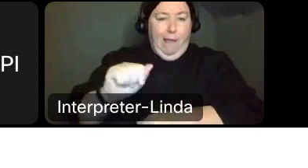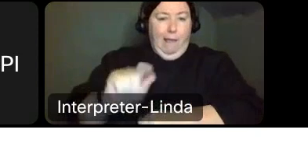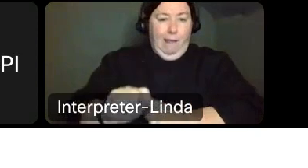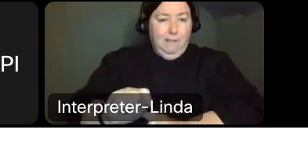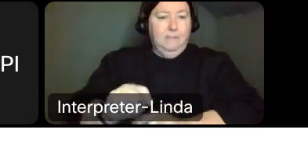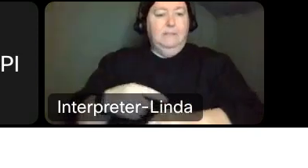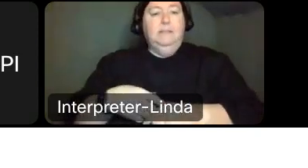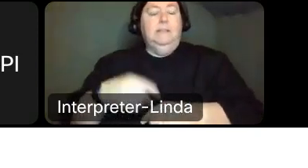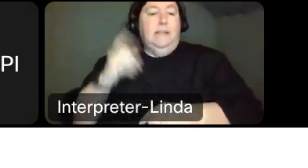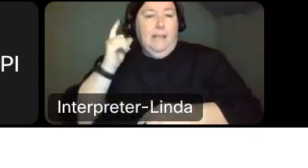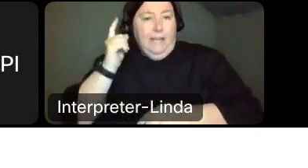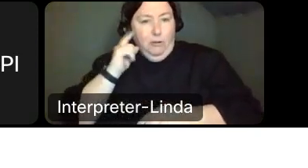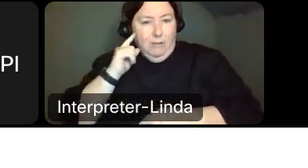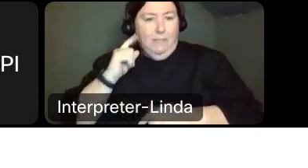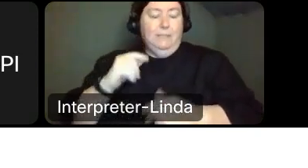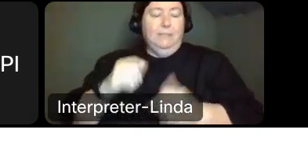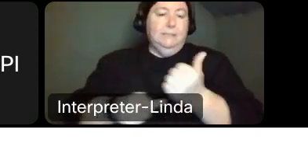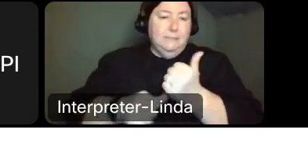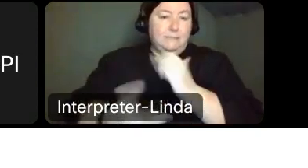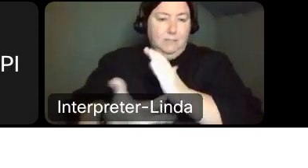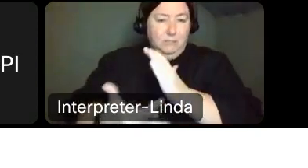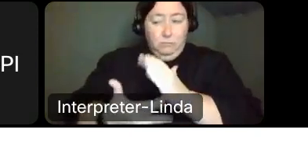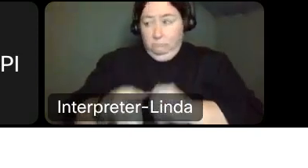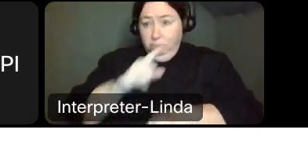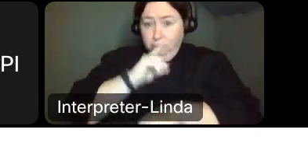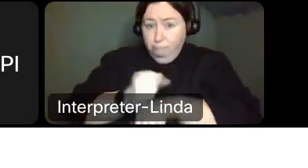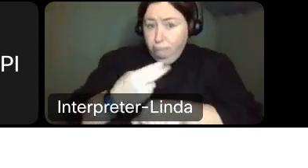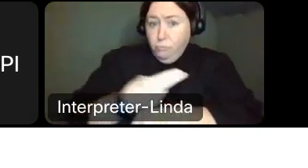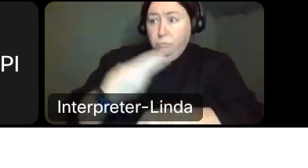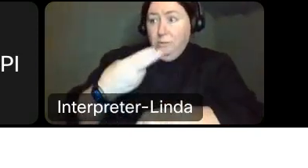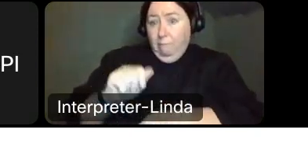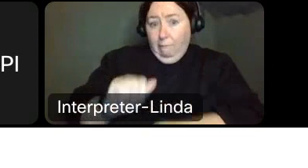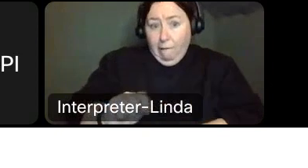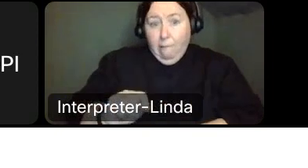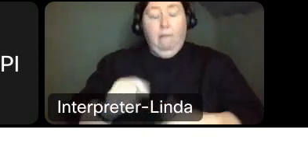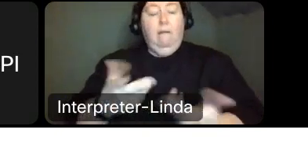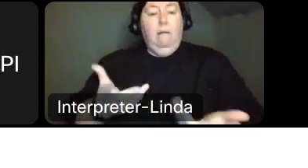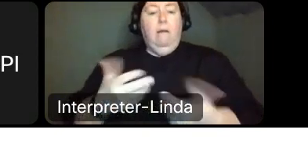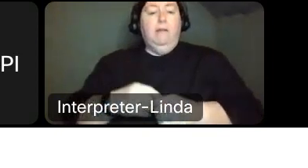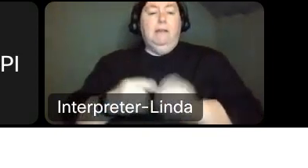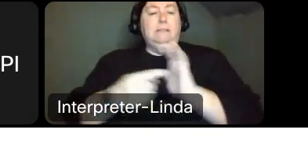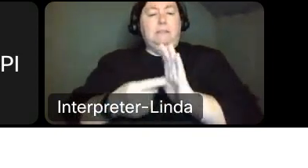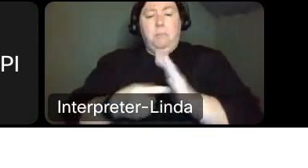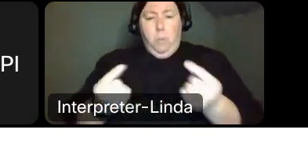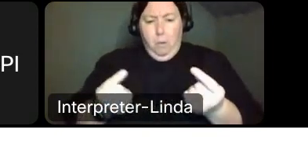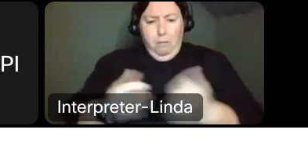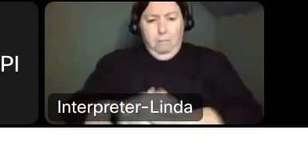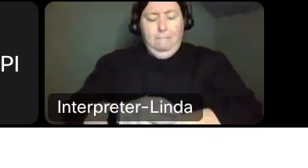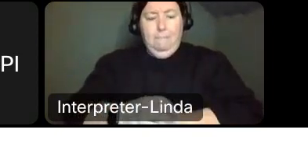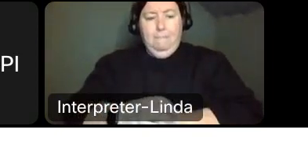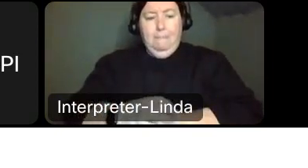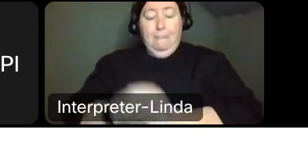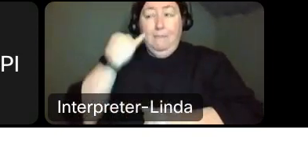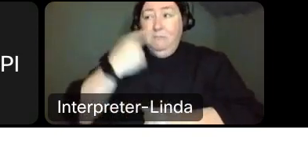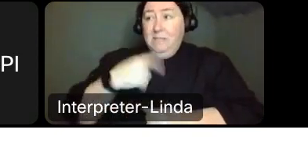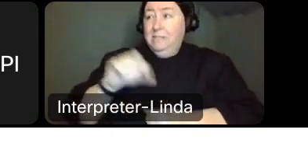ask, at the beginning, does this student use hearing assistive technology? Some examples of what that may be. If you say yes,